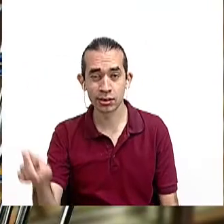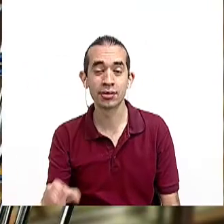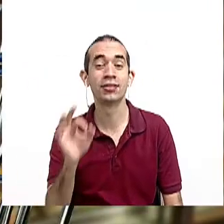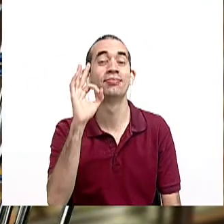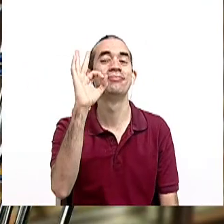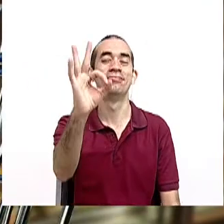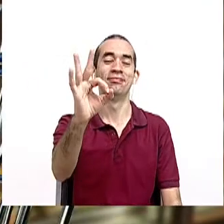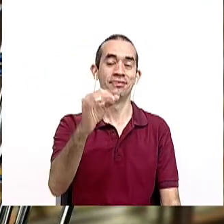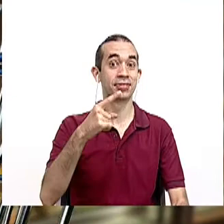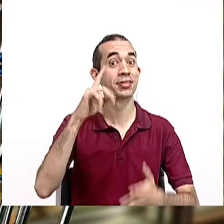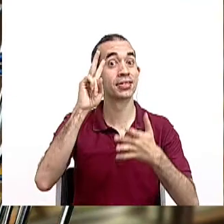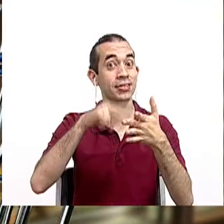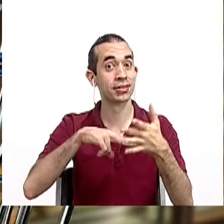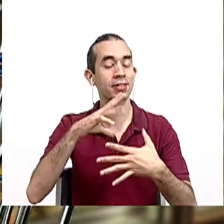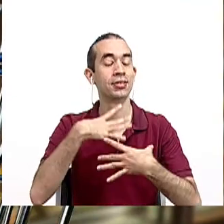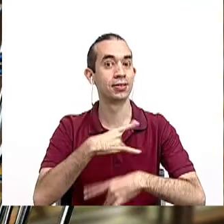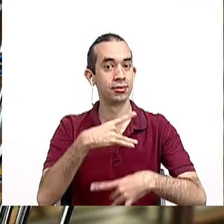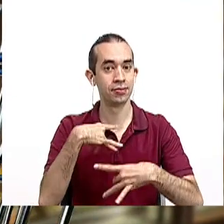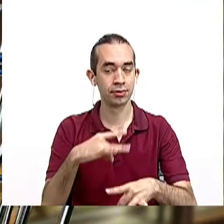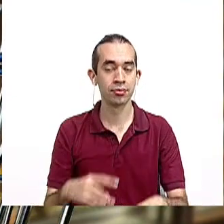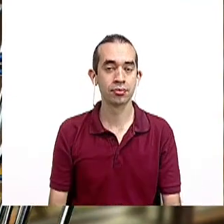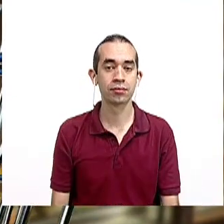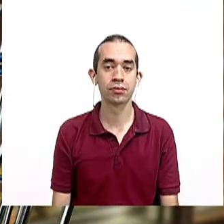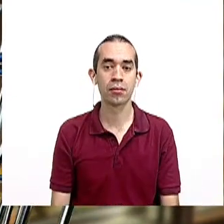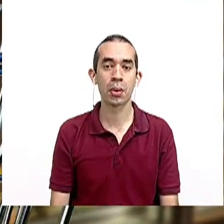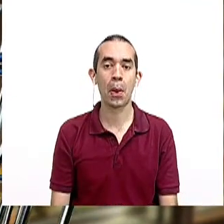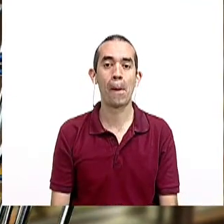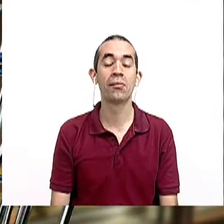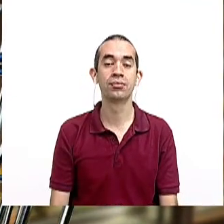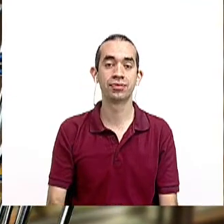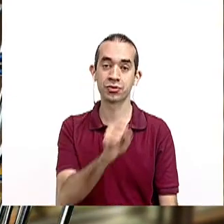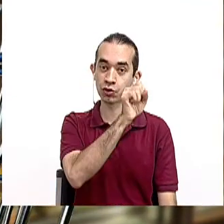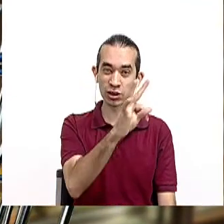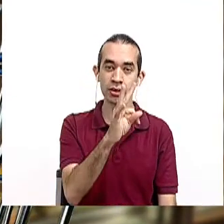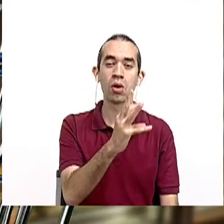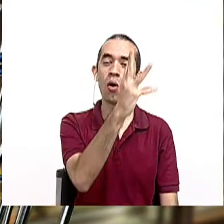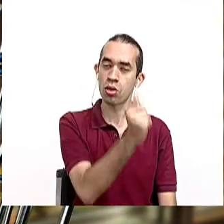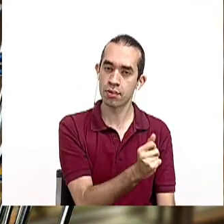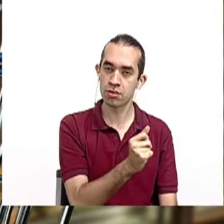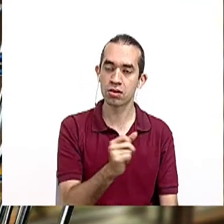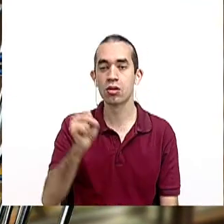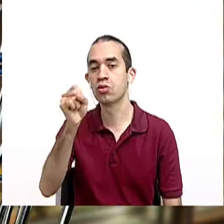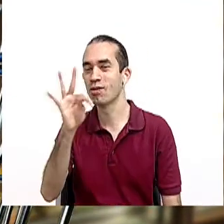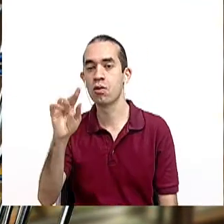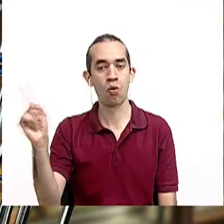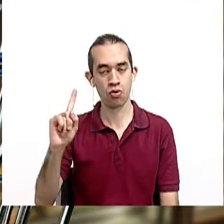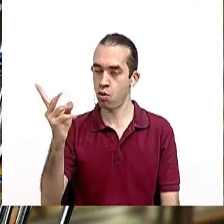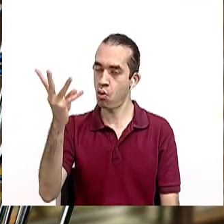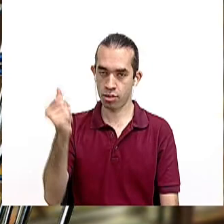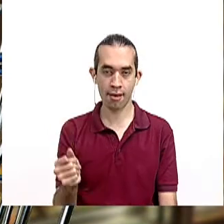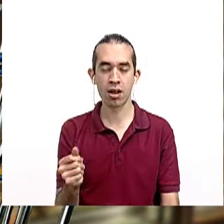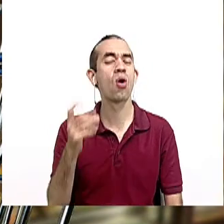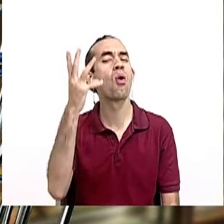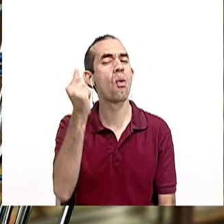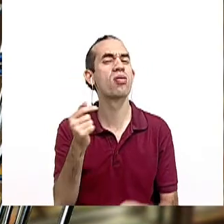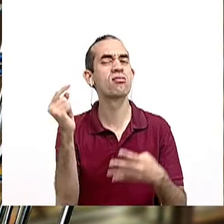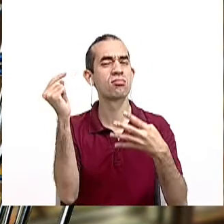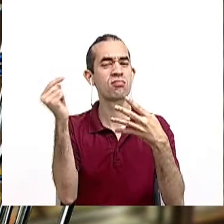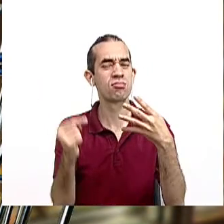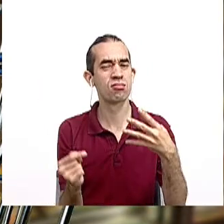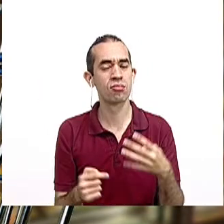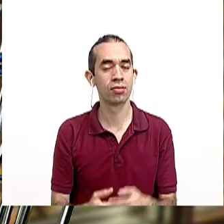Okay, very interesting reading. How many countable nouns and uncountable nouns could you find in the